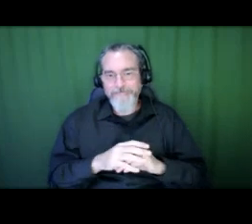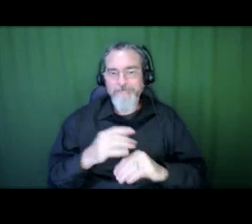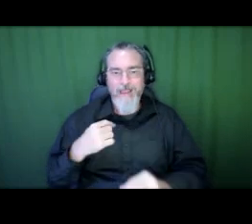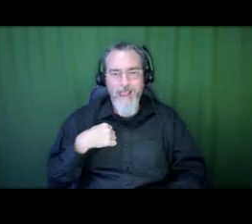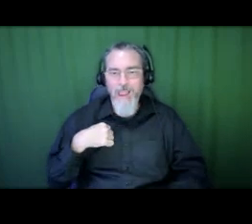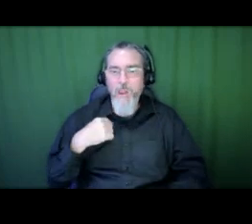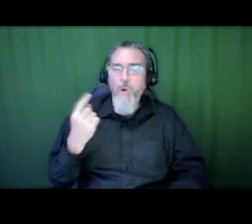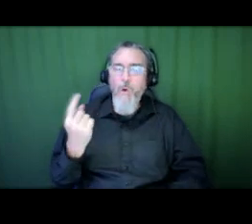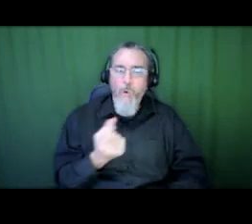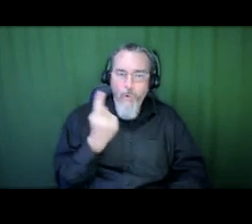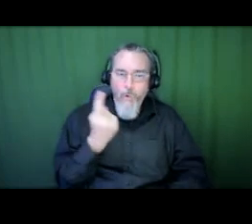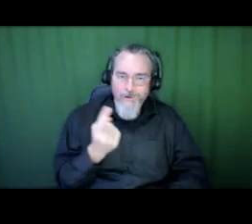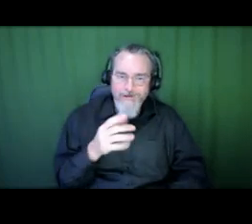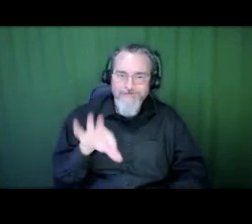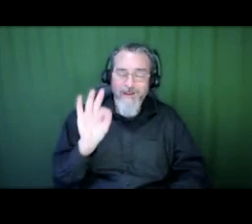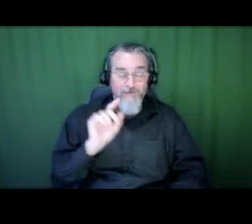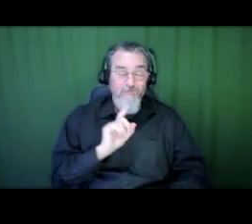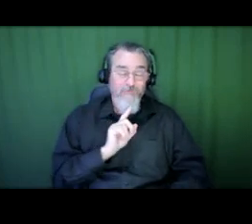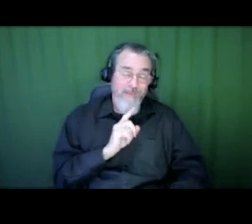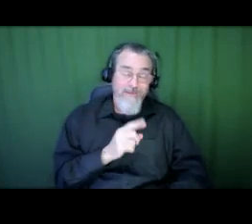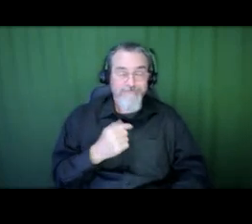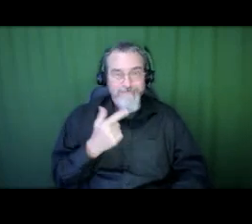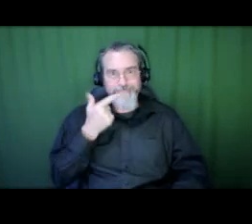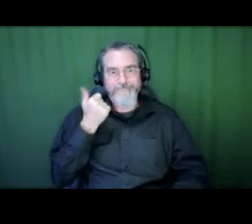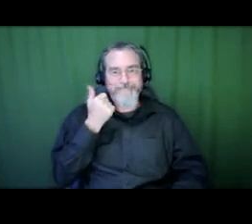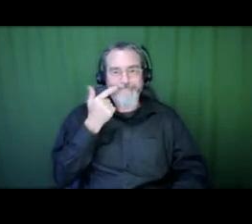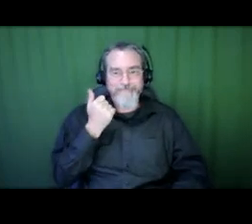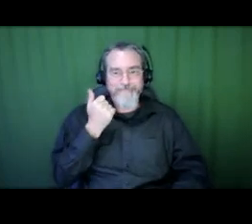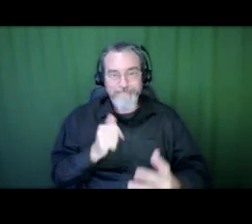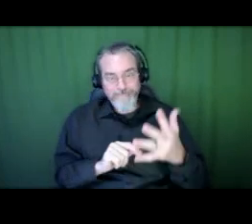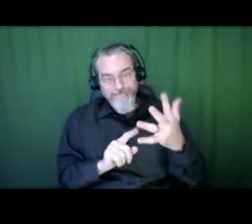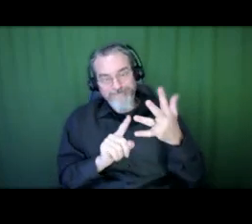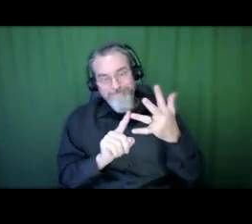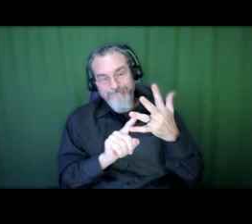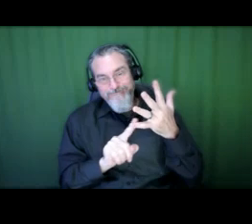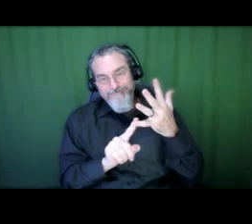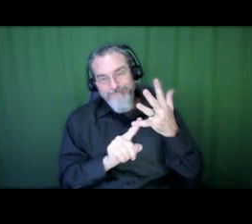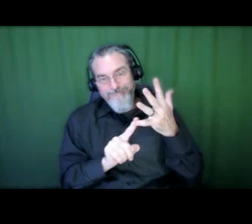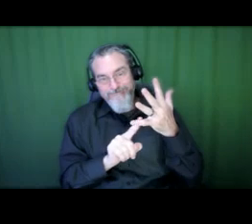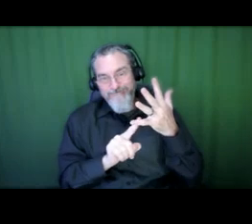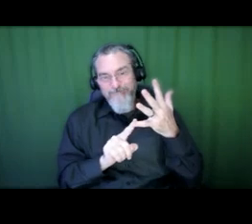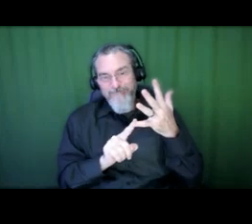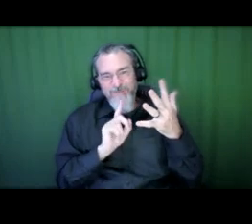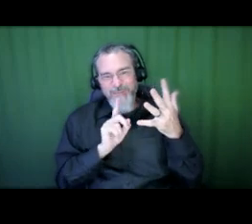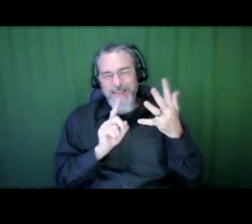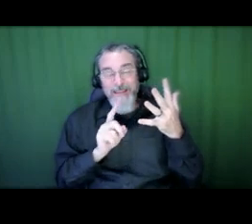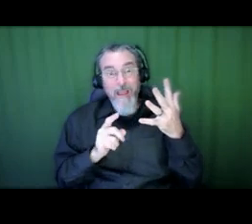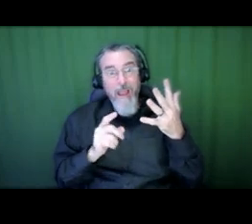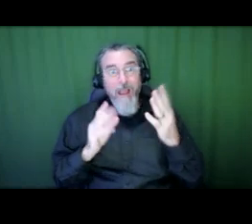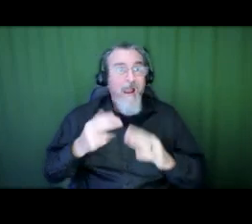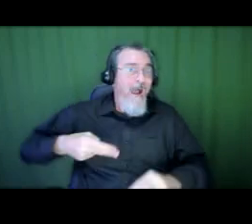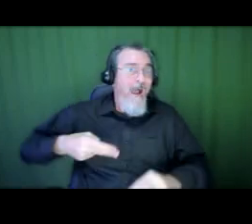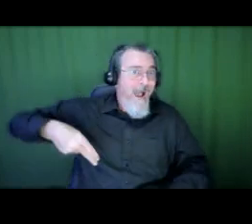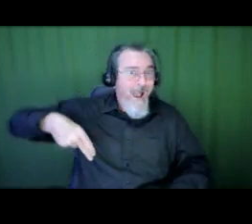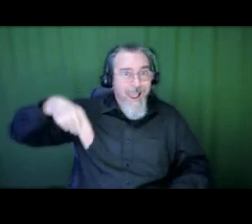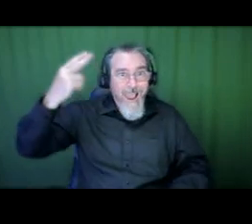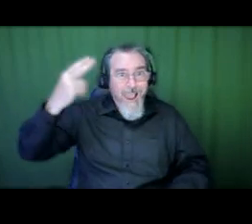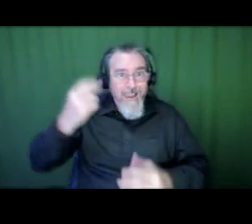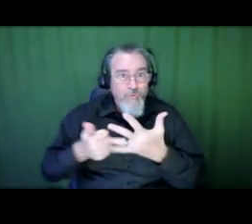a little amused, that finding and using data ends up near the bottom since it's such a high priority for NOAA,